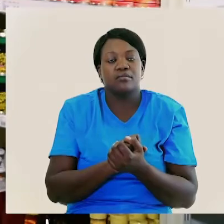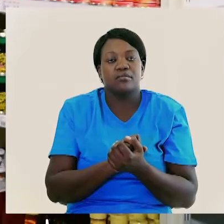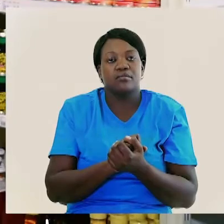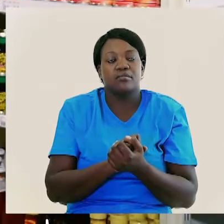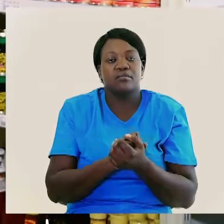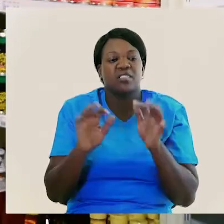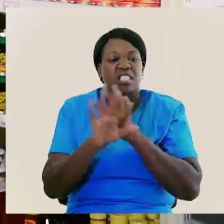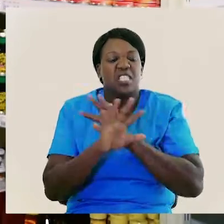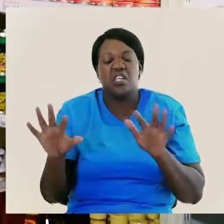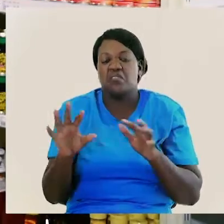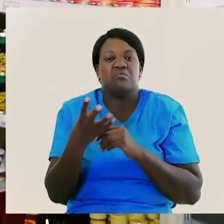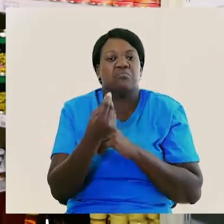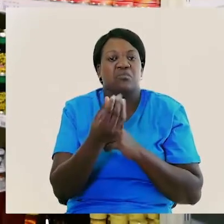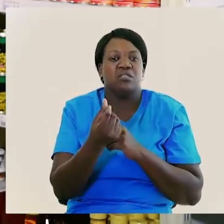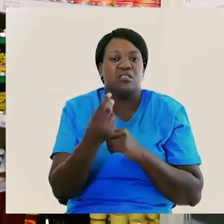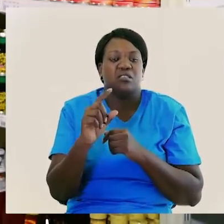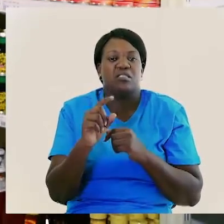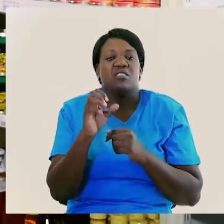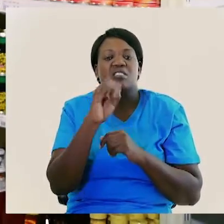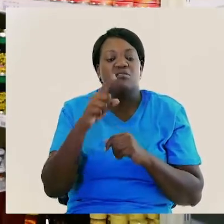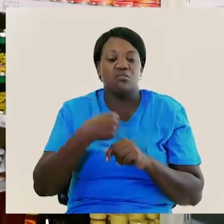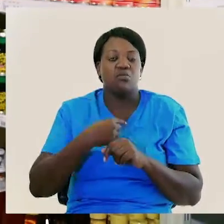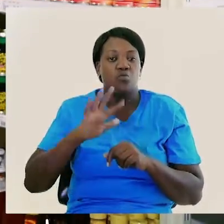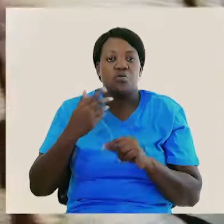There's never enough money when it comes to me.